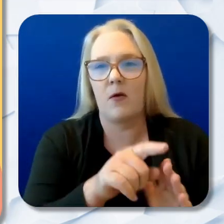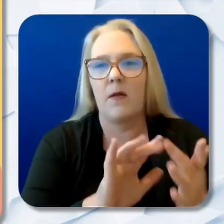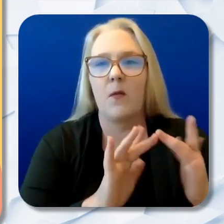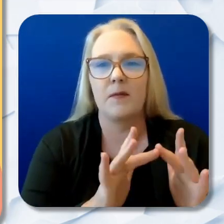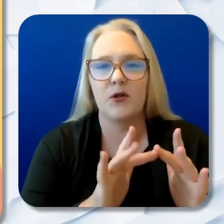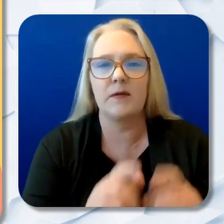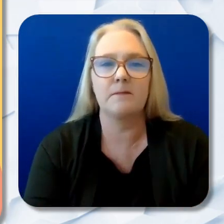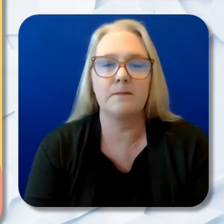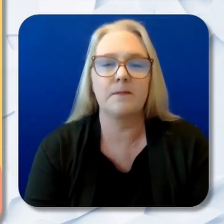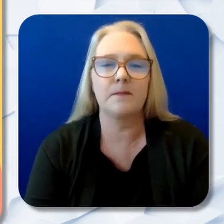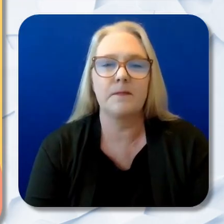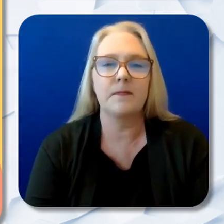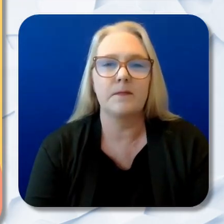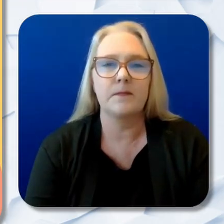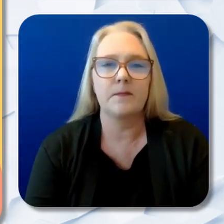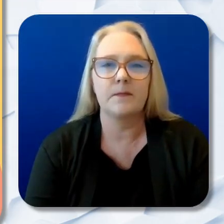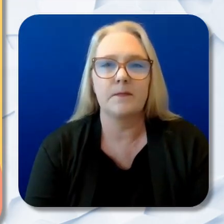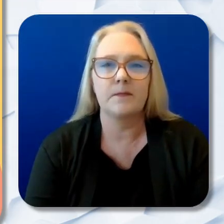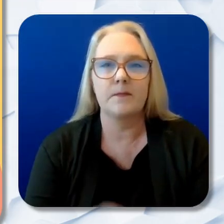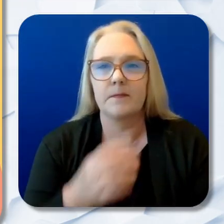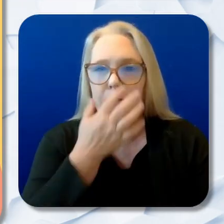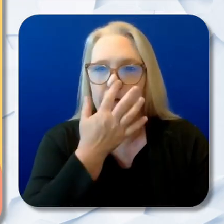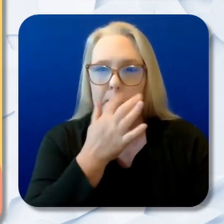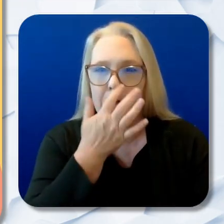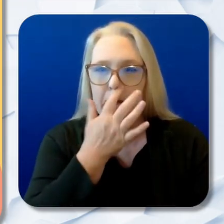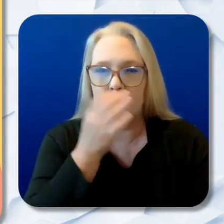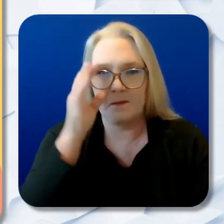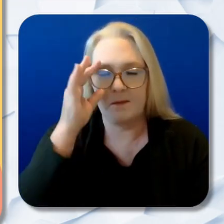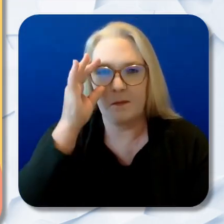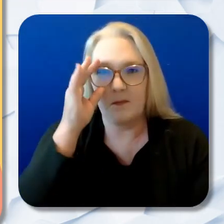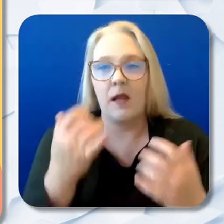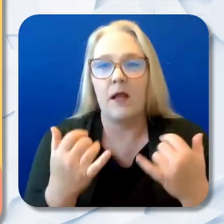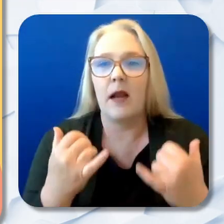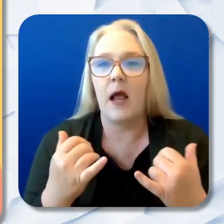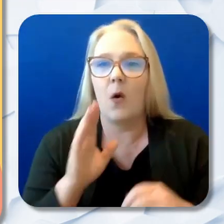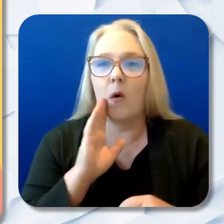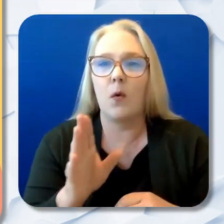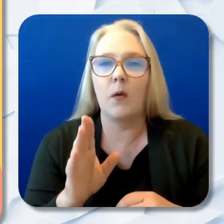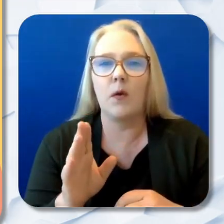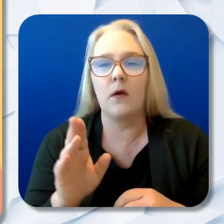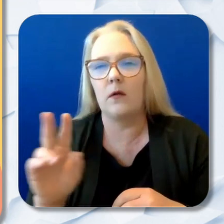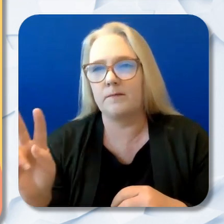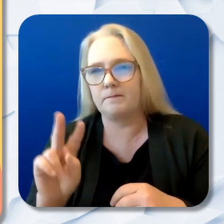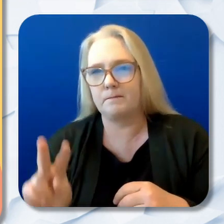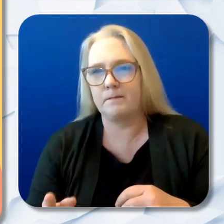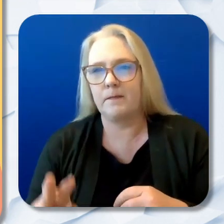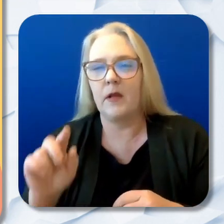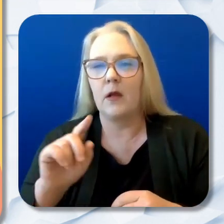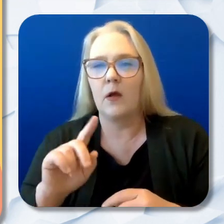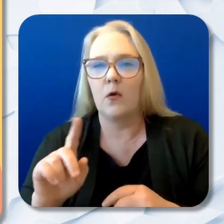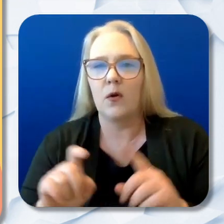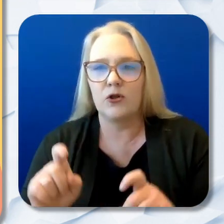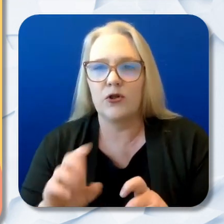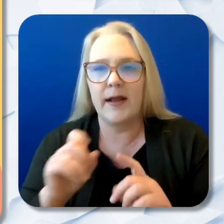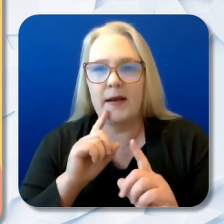I see that Johanna has added that to the chat. So now I'm going to look through the question and answer